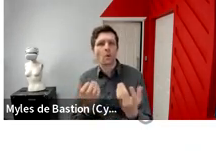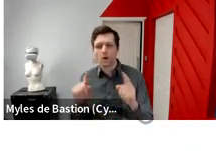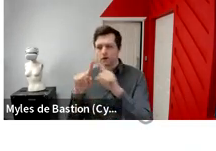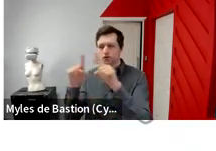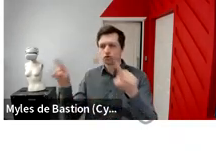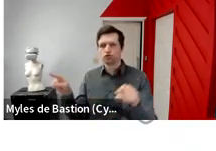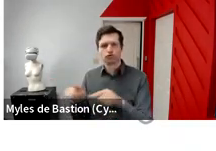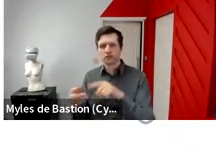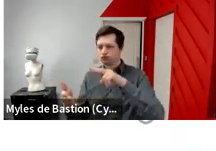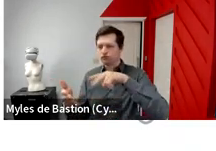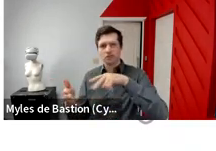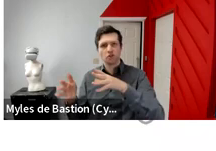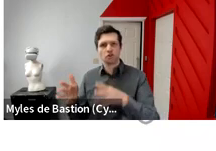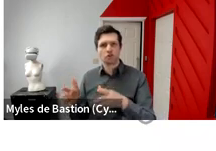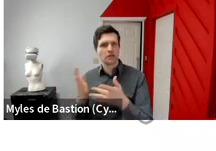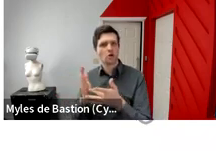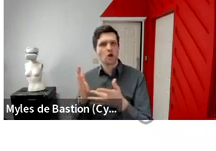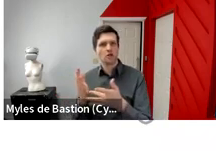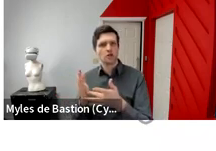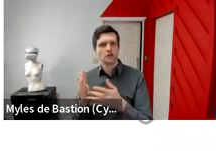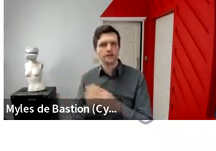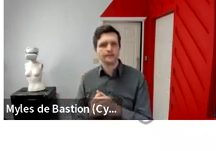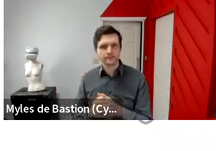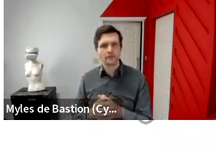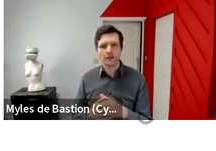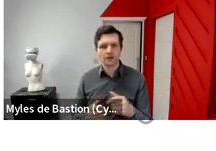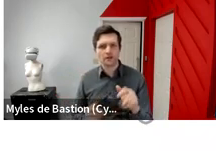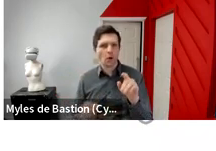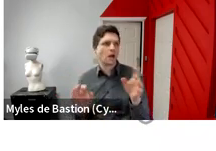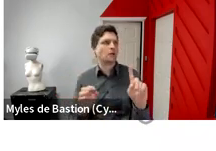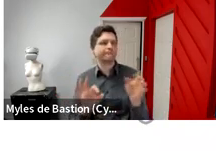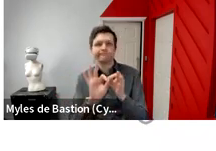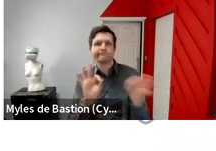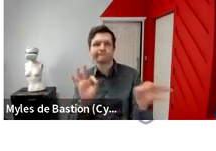Can VR support screen readers, that technology?